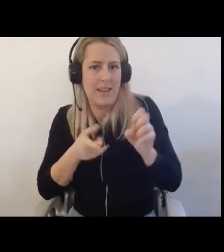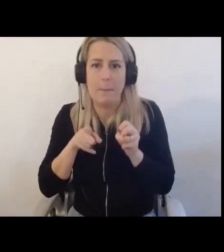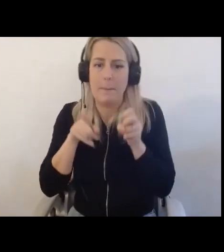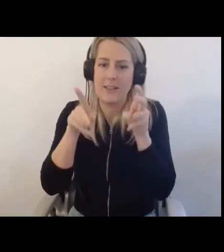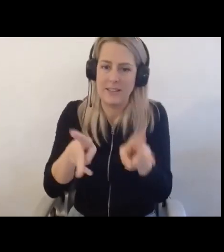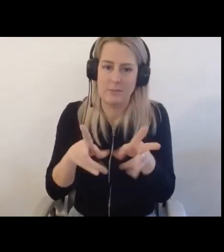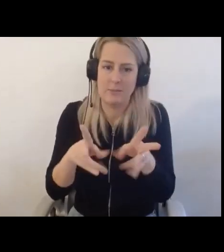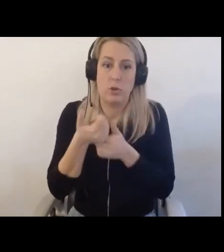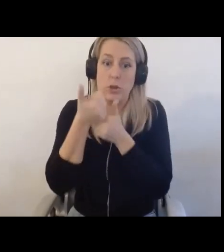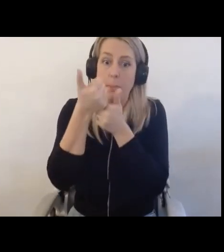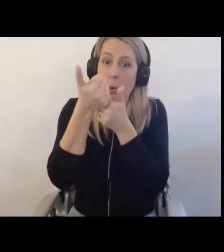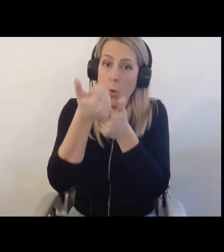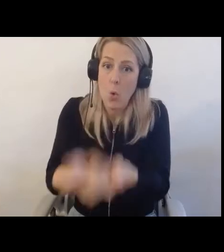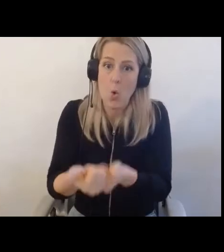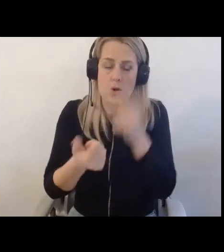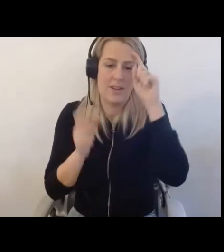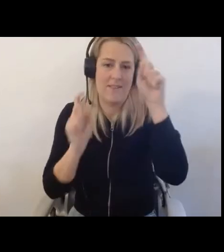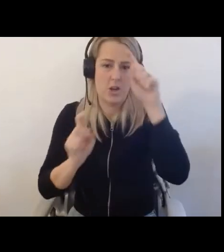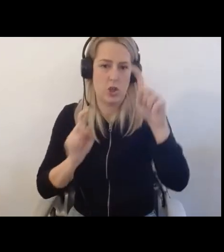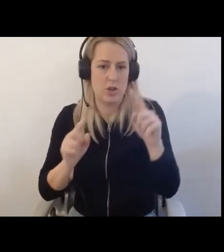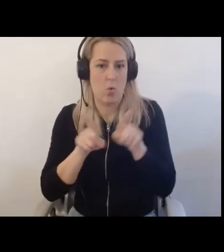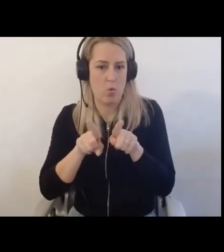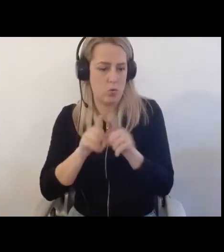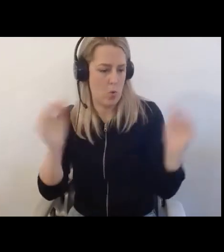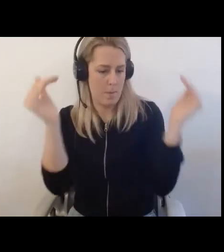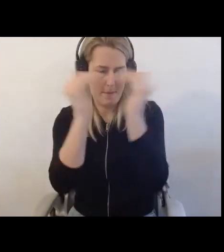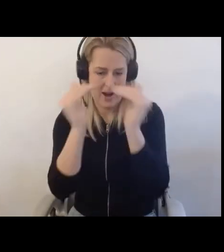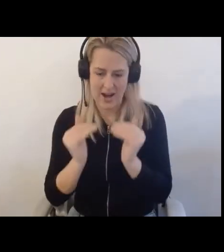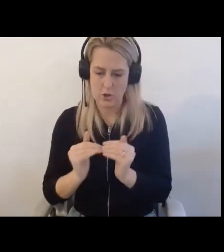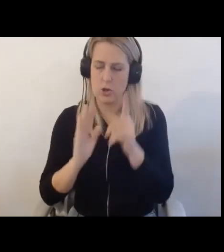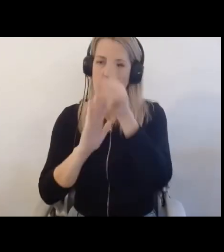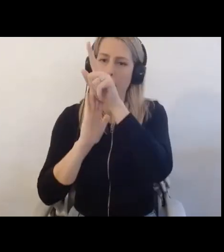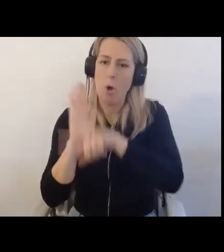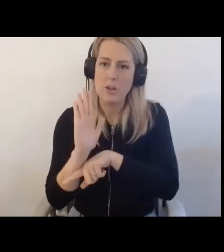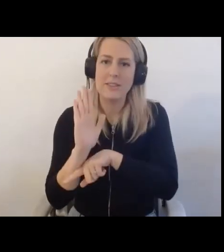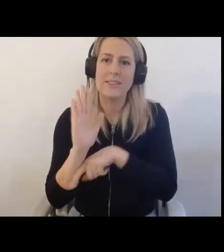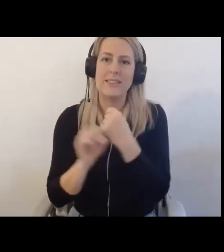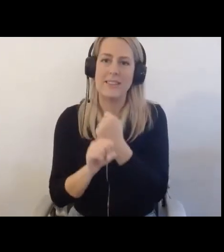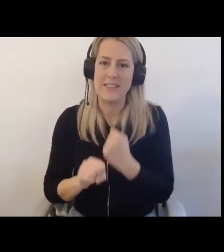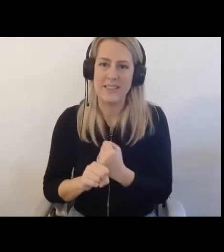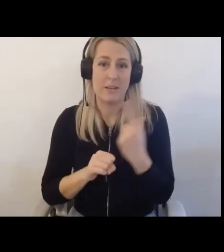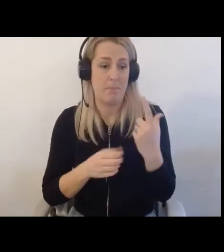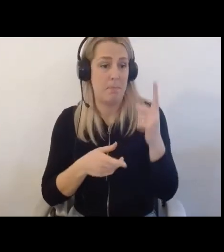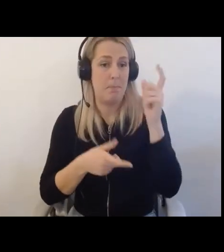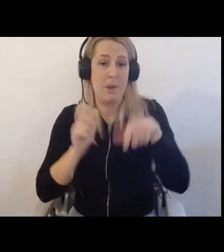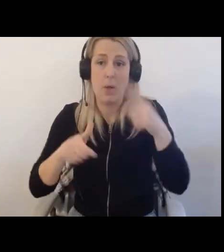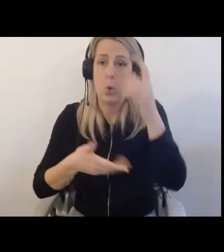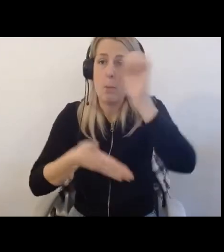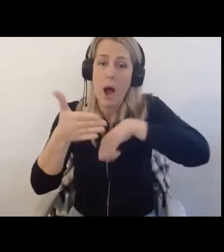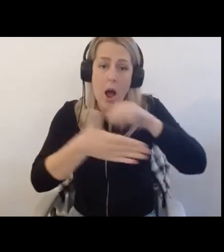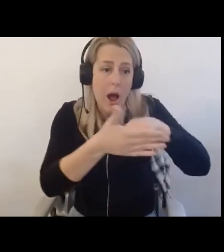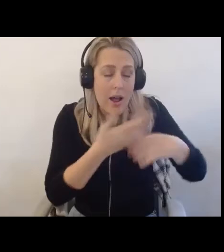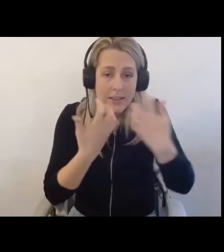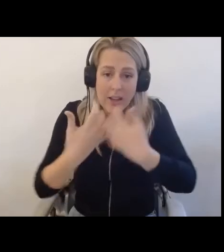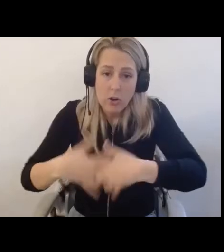between policymakers, purchasers, and producers of technology, drawing on